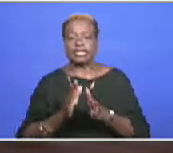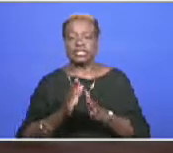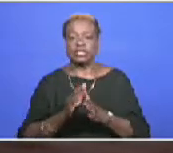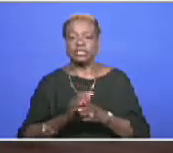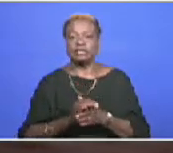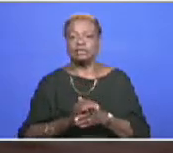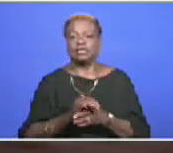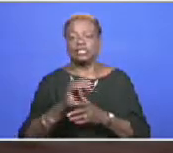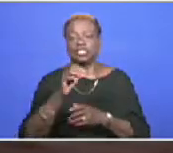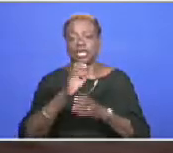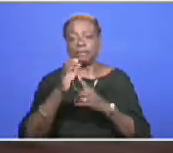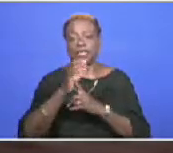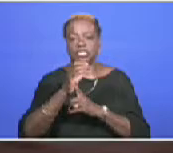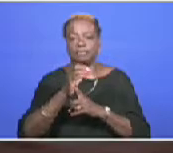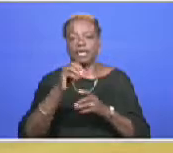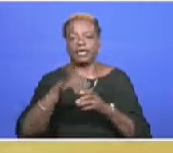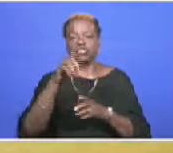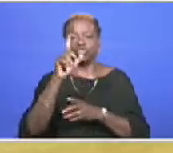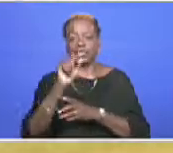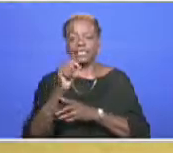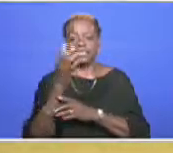in 2018.